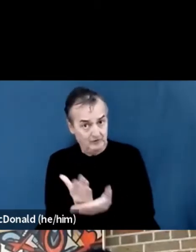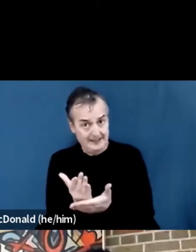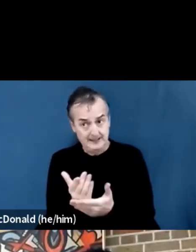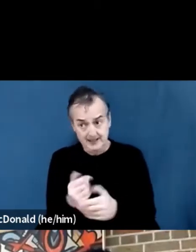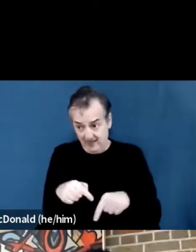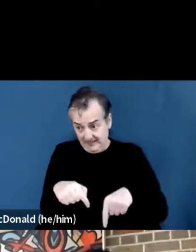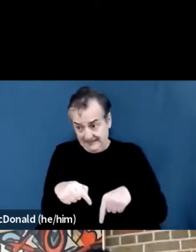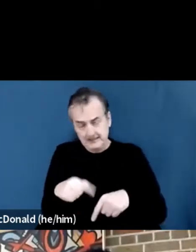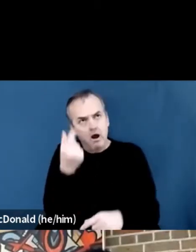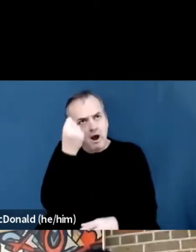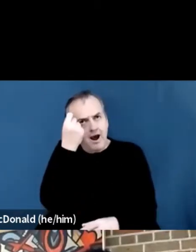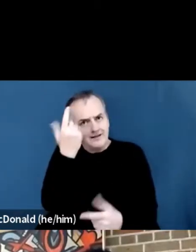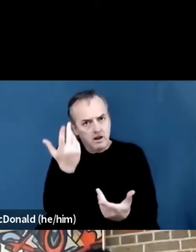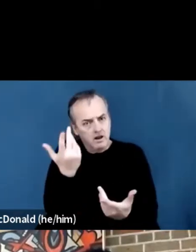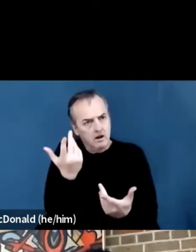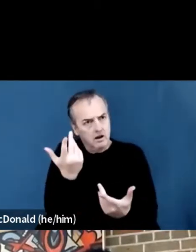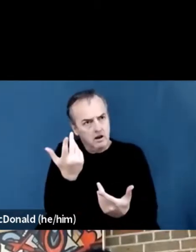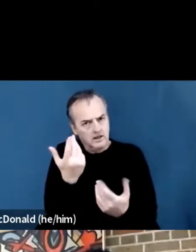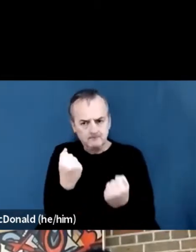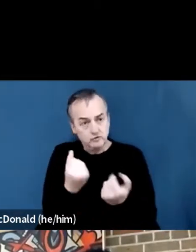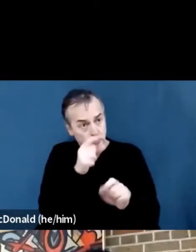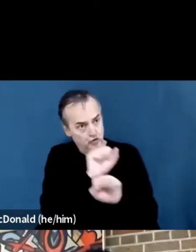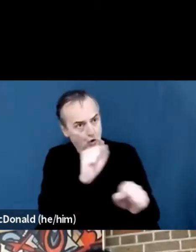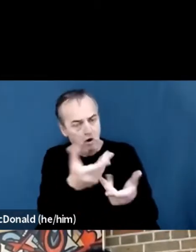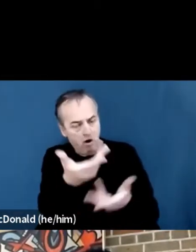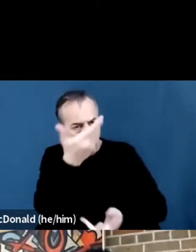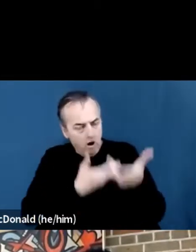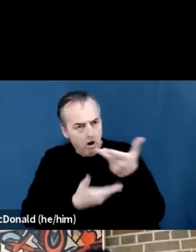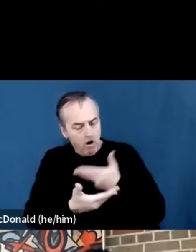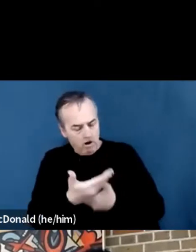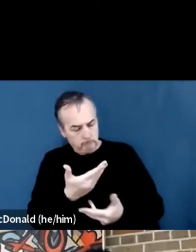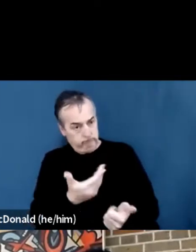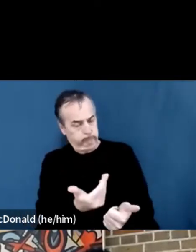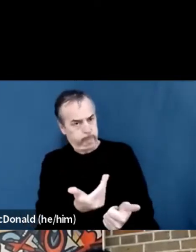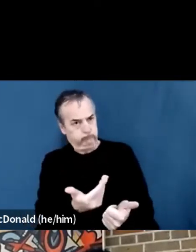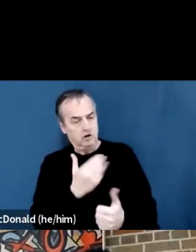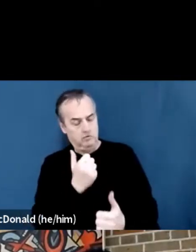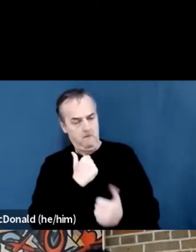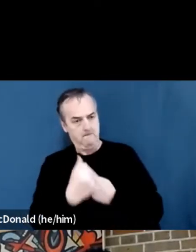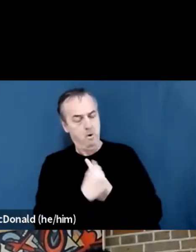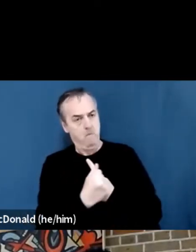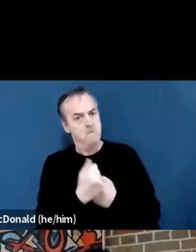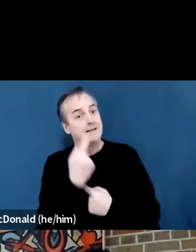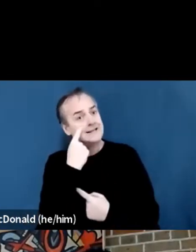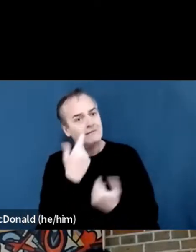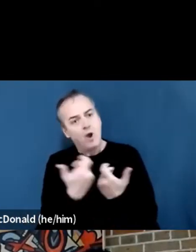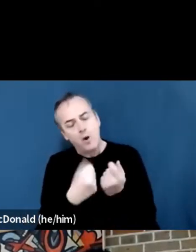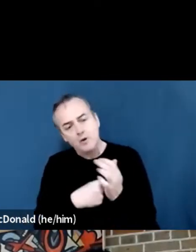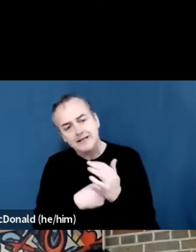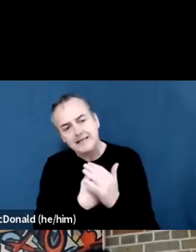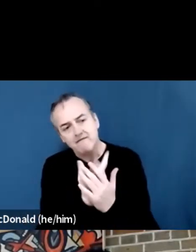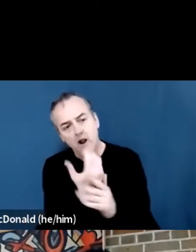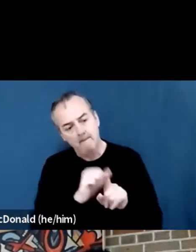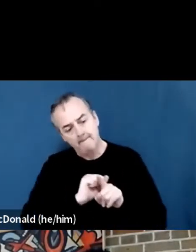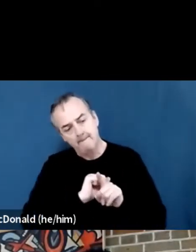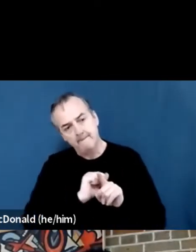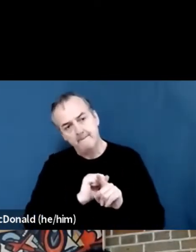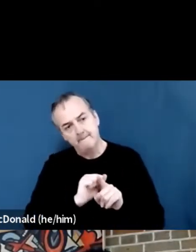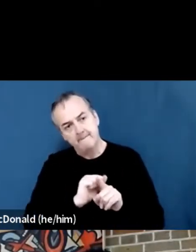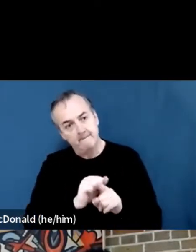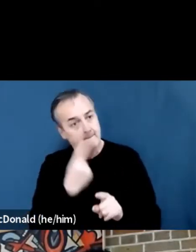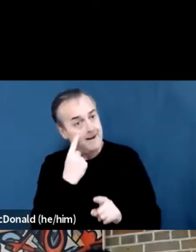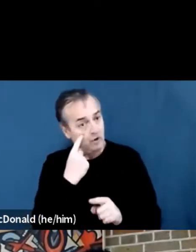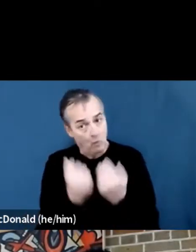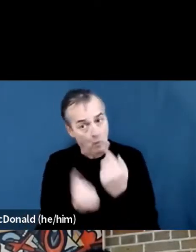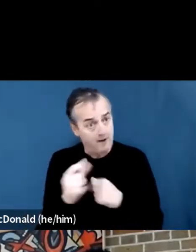idea, as long as it's a strong, characterful idea, let's just see where it goes from stage